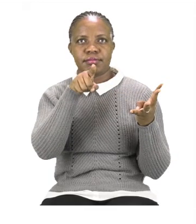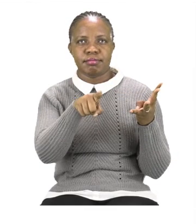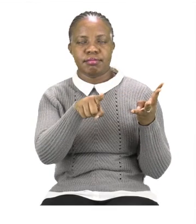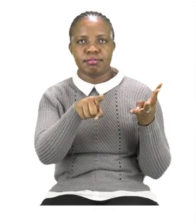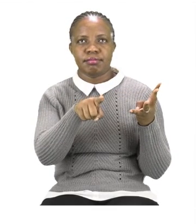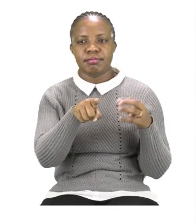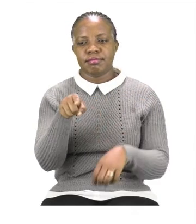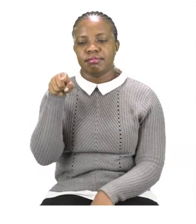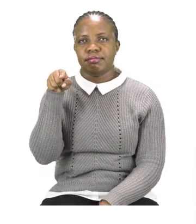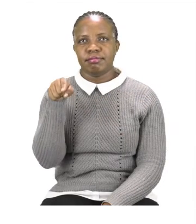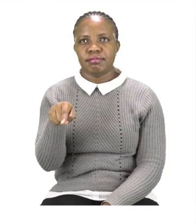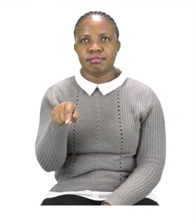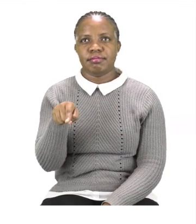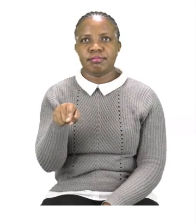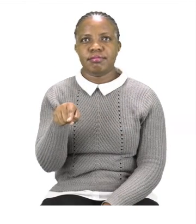it,